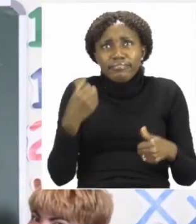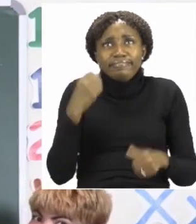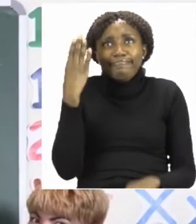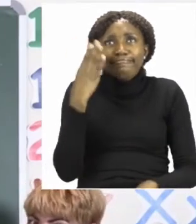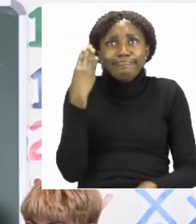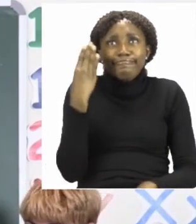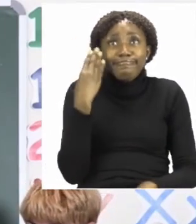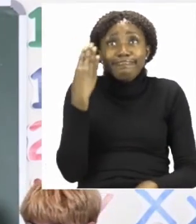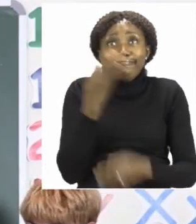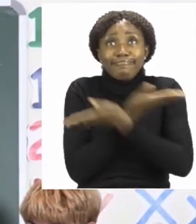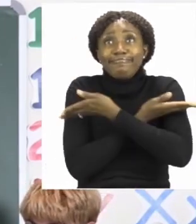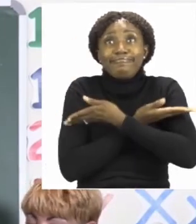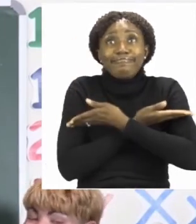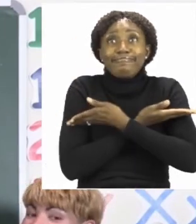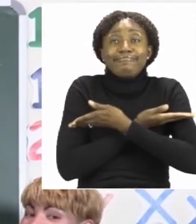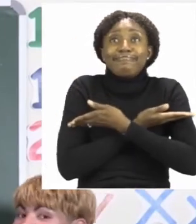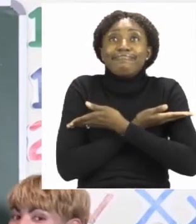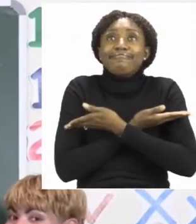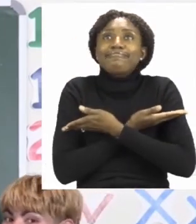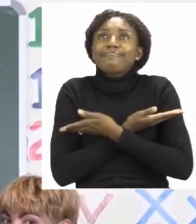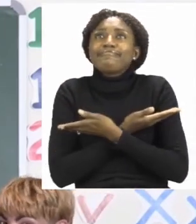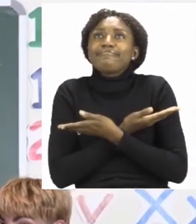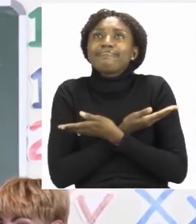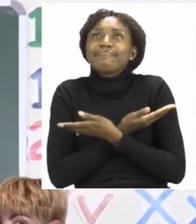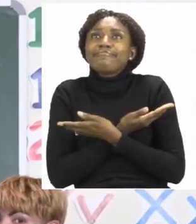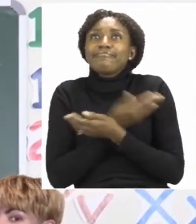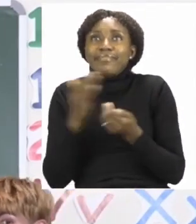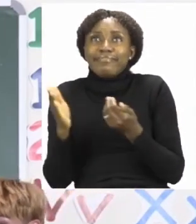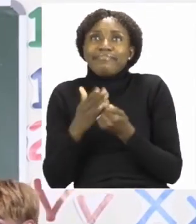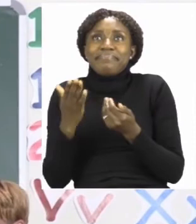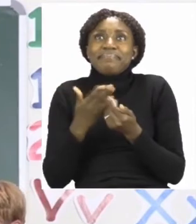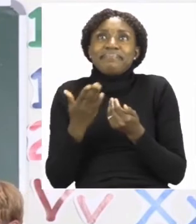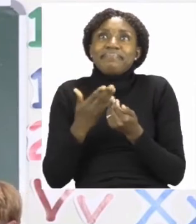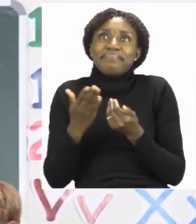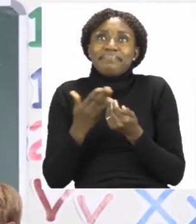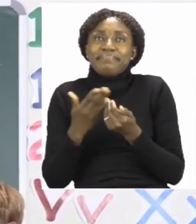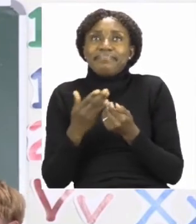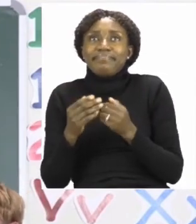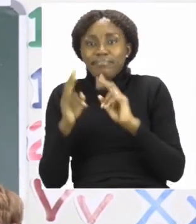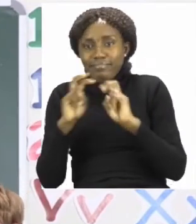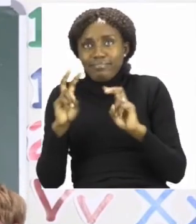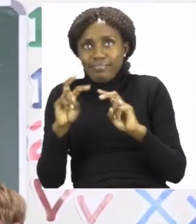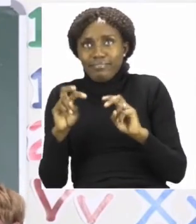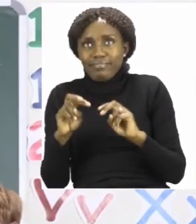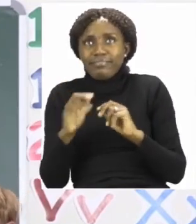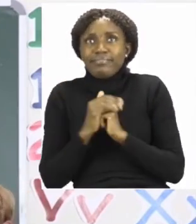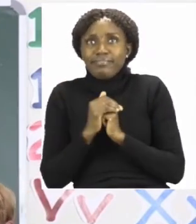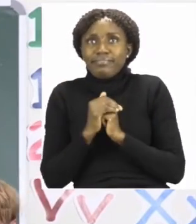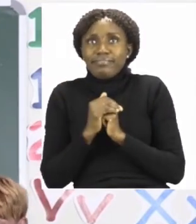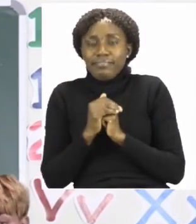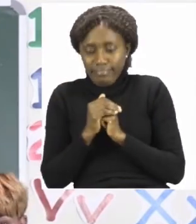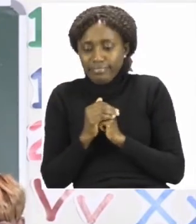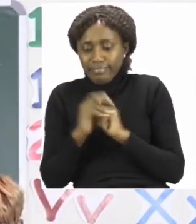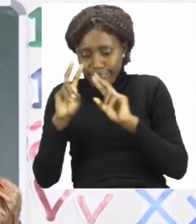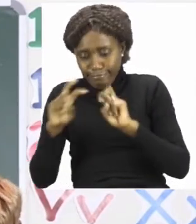a blue shirt so this one is easy to look for so now we go back to our